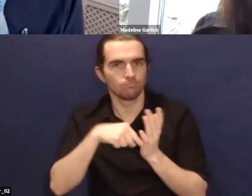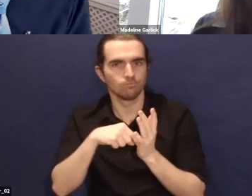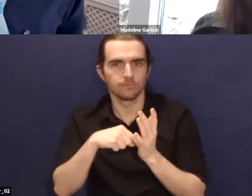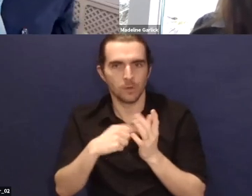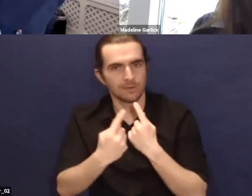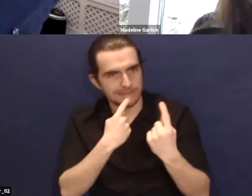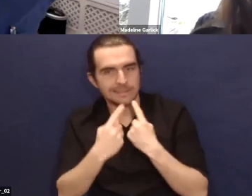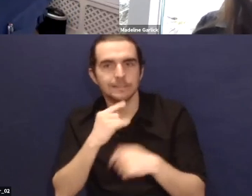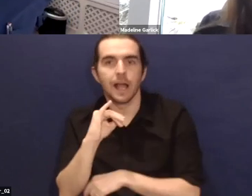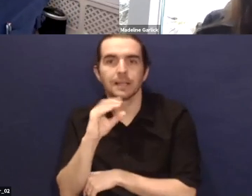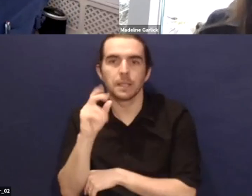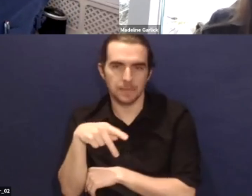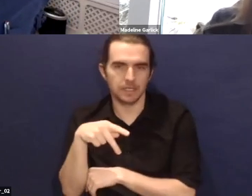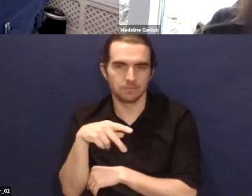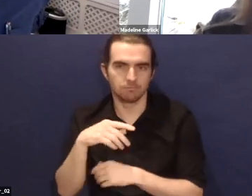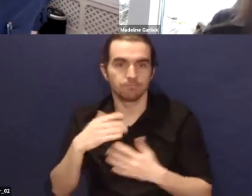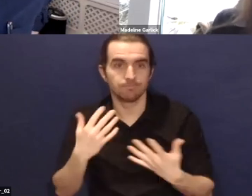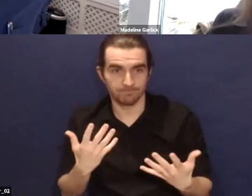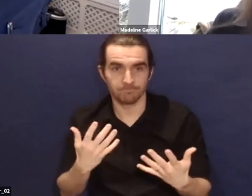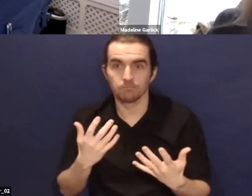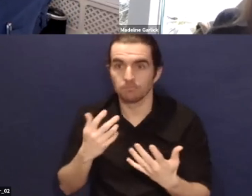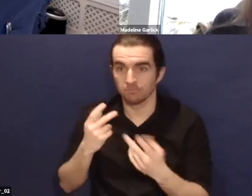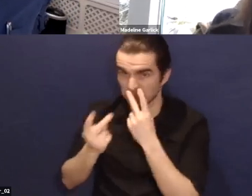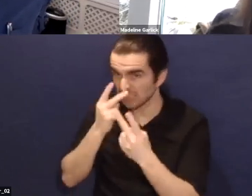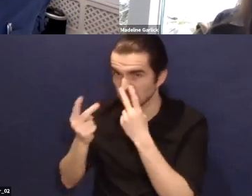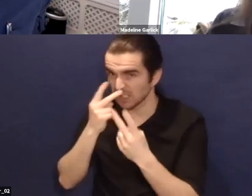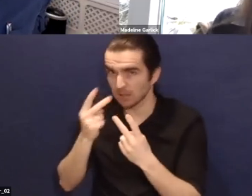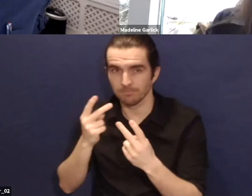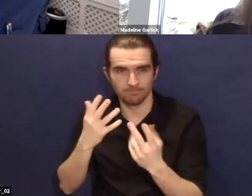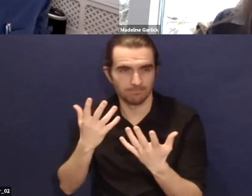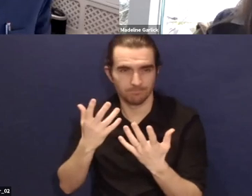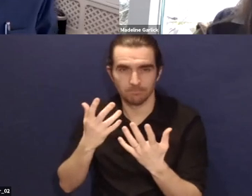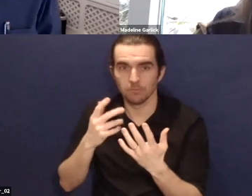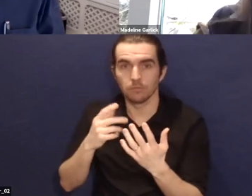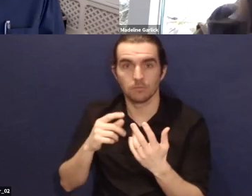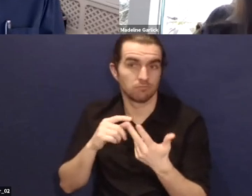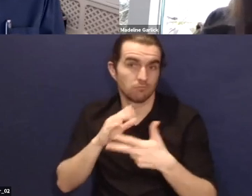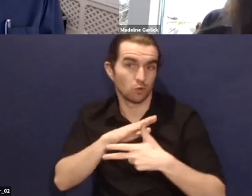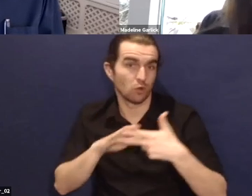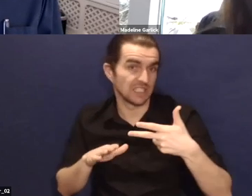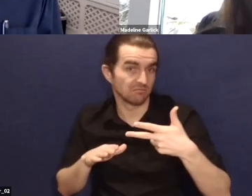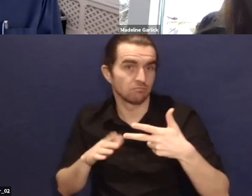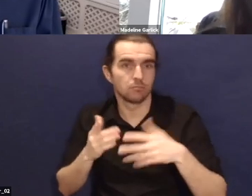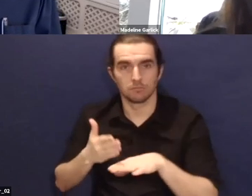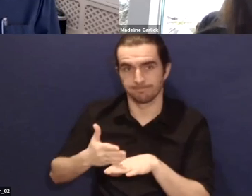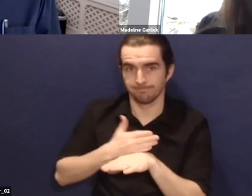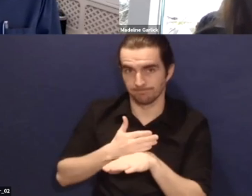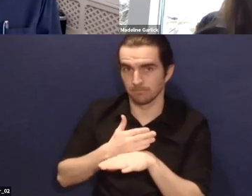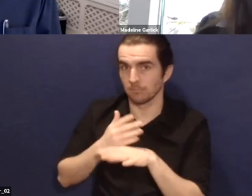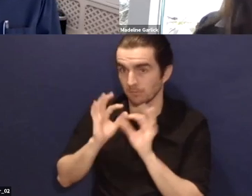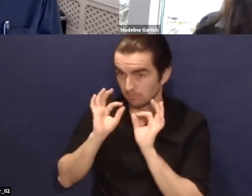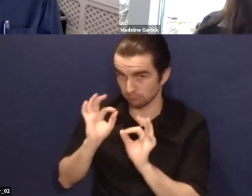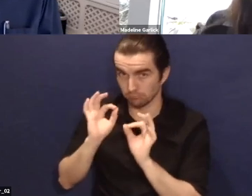origin, presence on the ground, and an interagency agreement in place for the sharing of roles